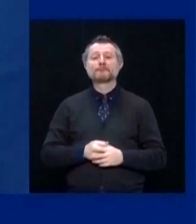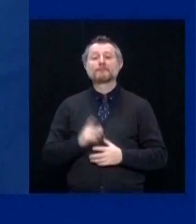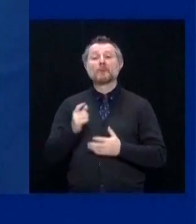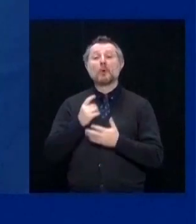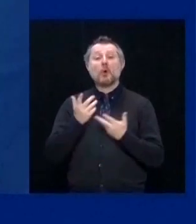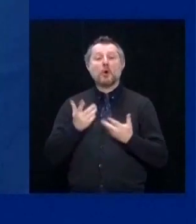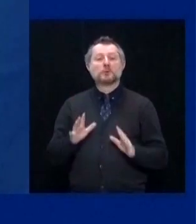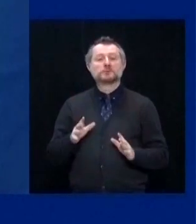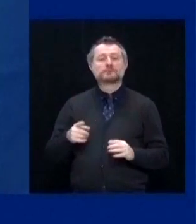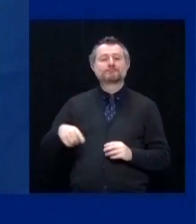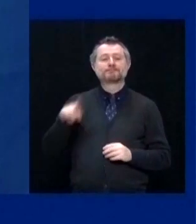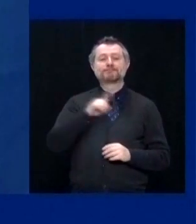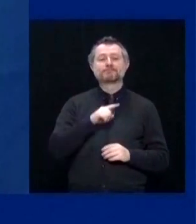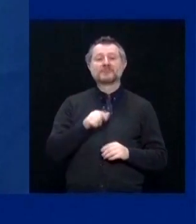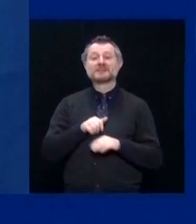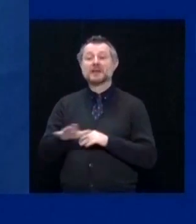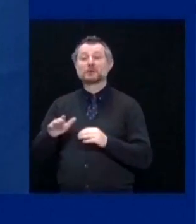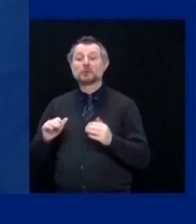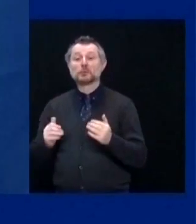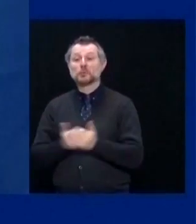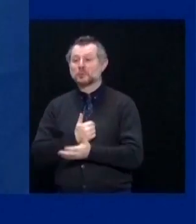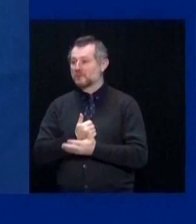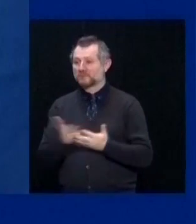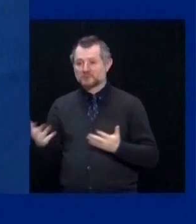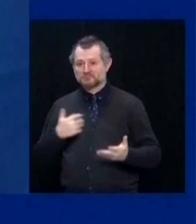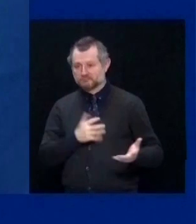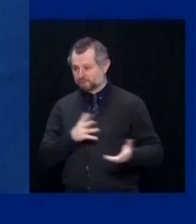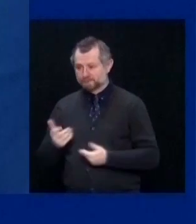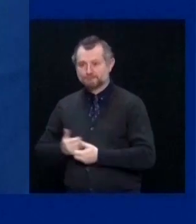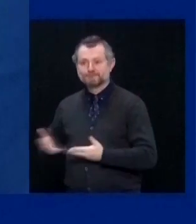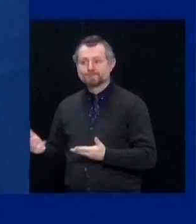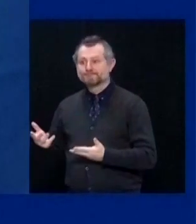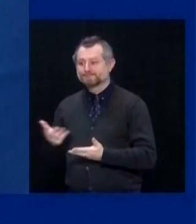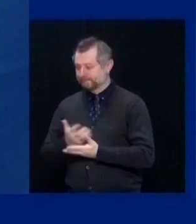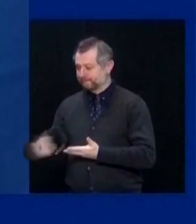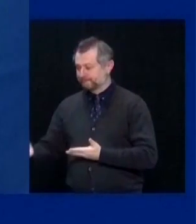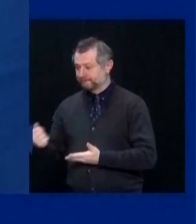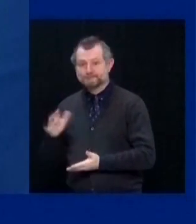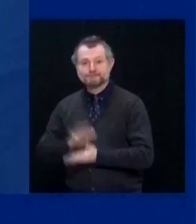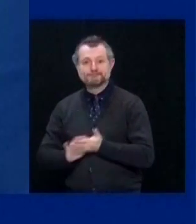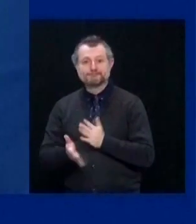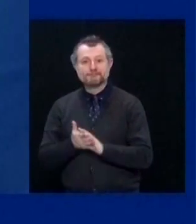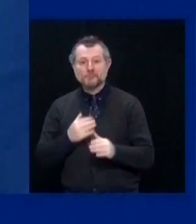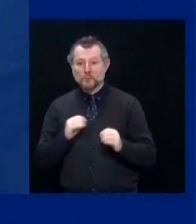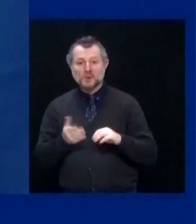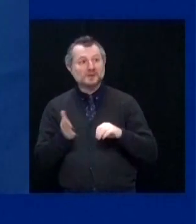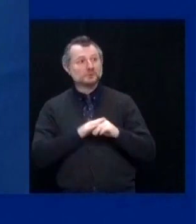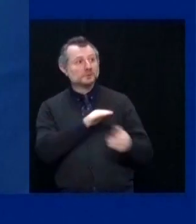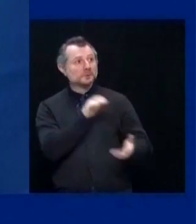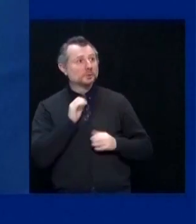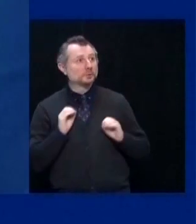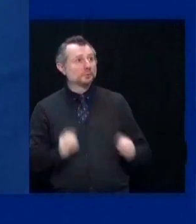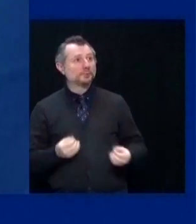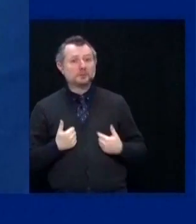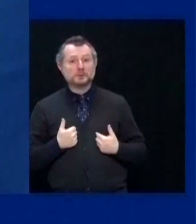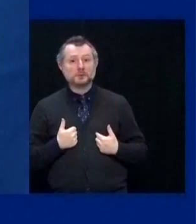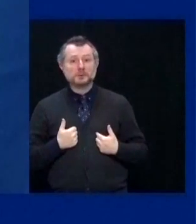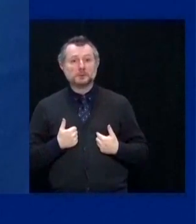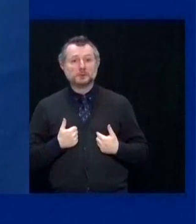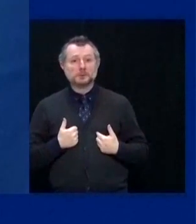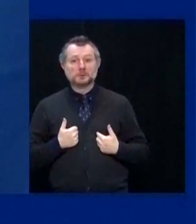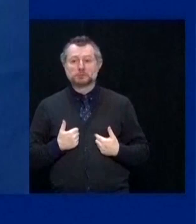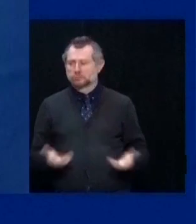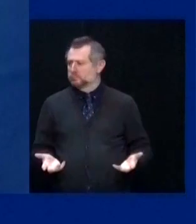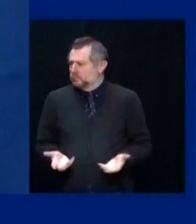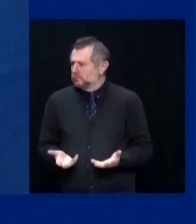out everything they had. So there was no increase in supply.